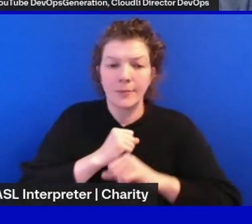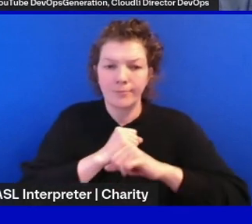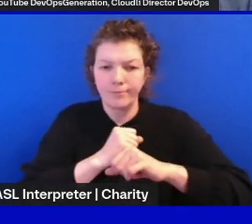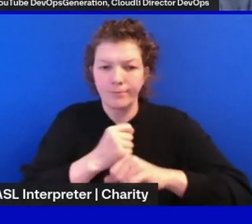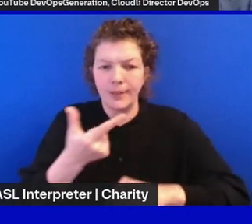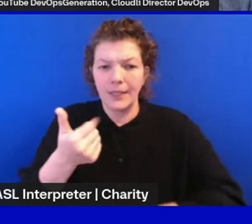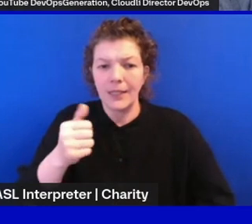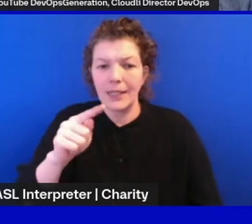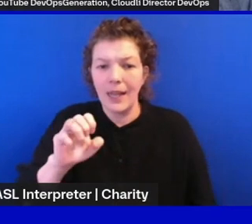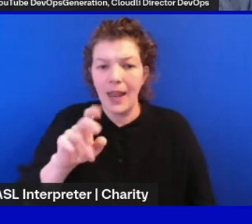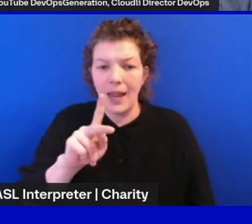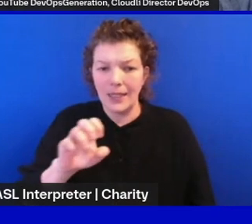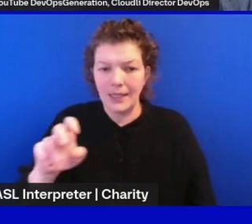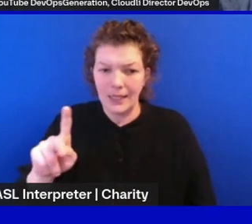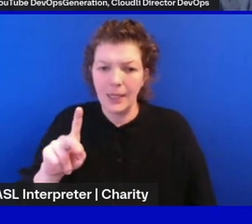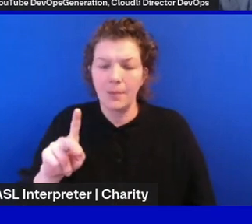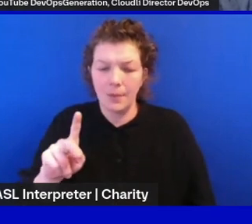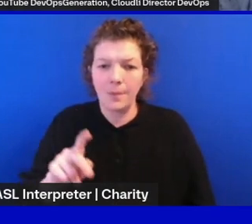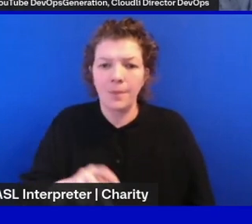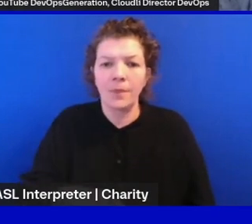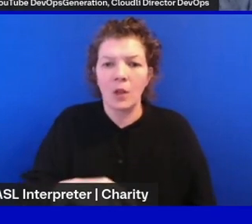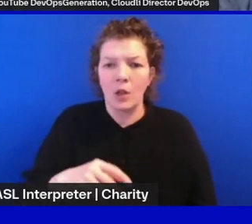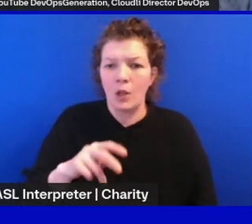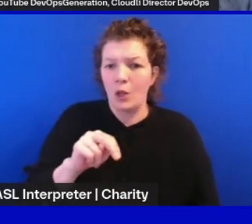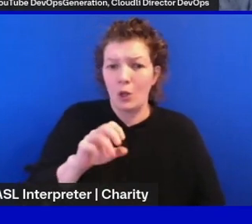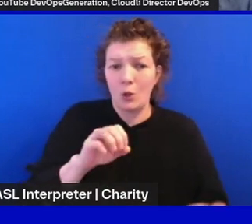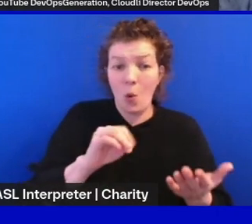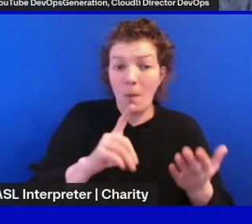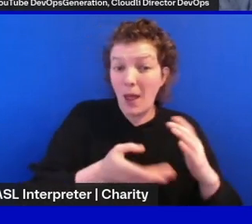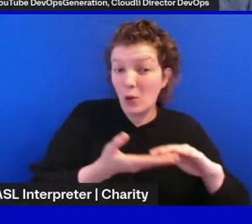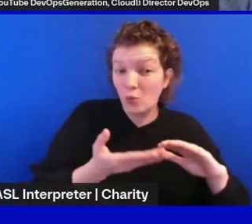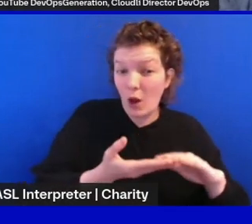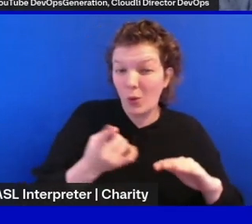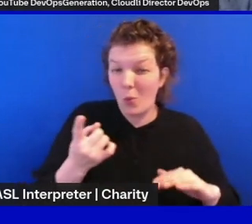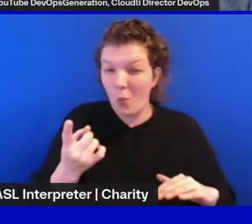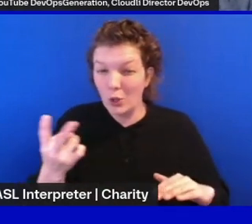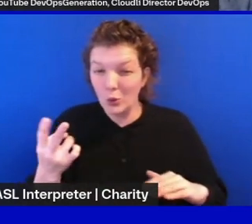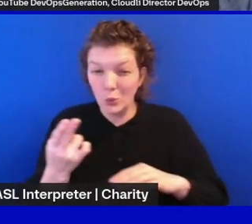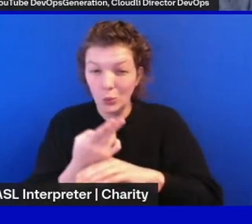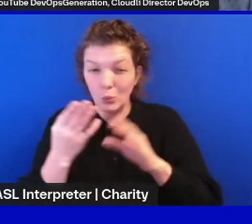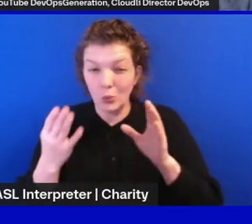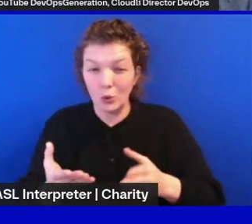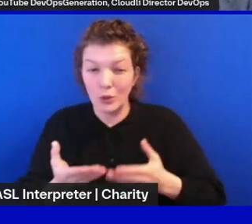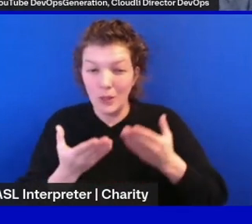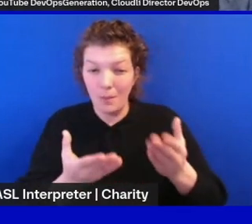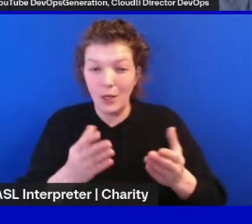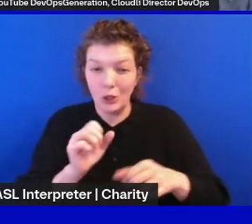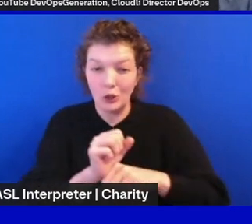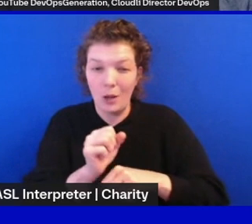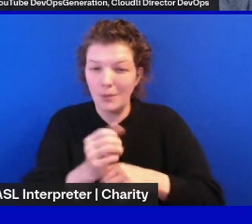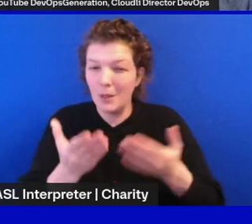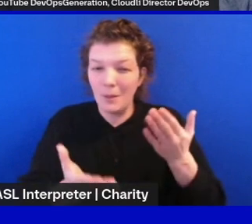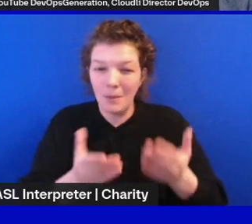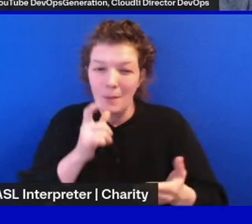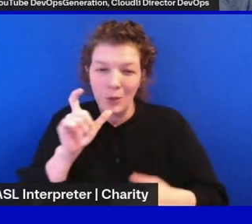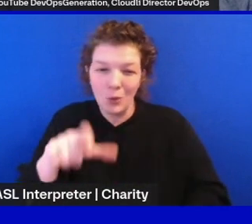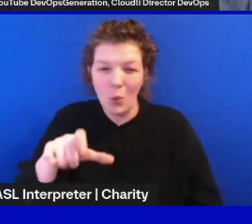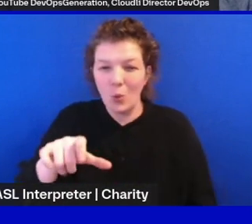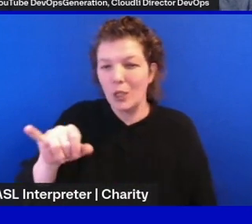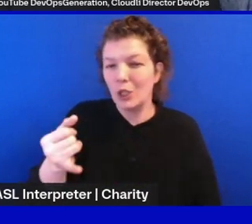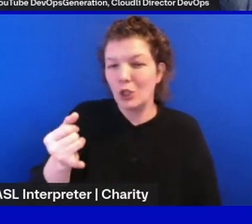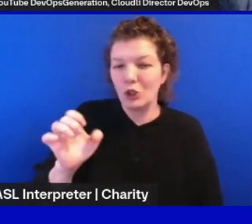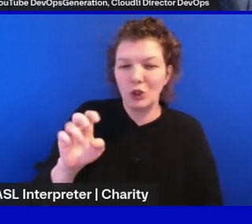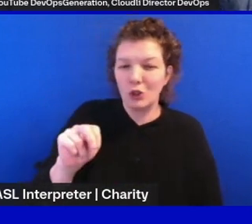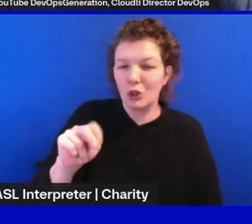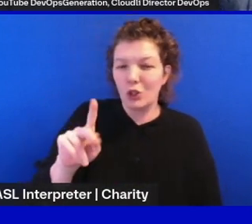a home Nomad cluster and you only have 1 or 2 users submitting jobs, Jenkins might be overkill. But when you're in a professional setting dealing